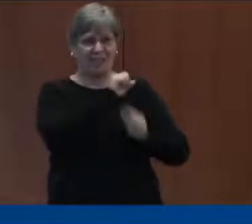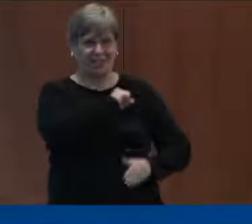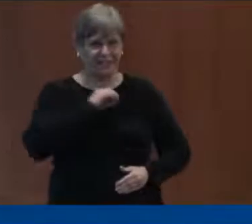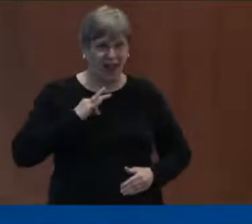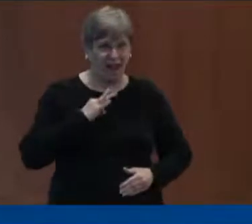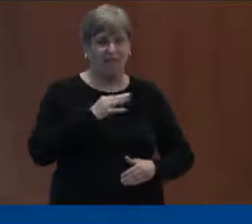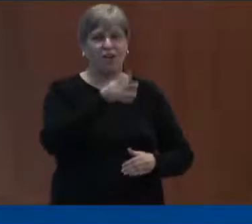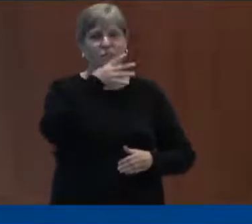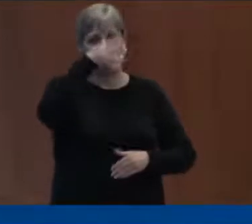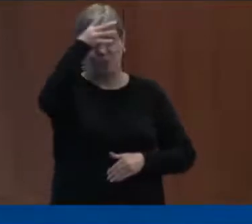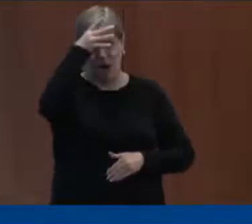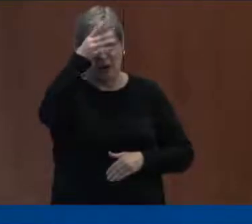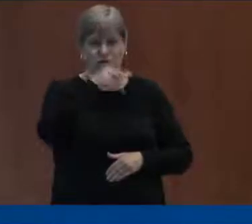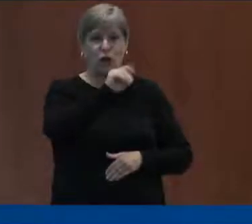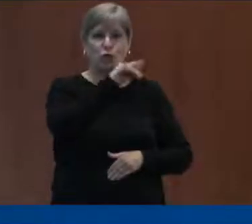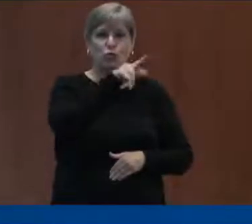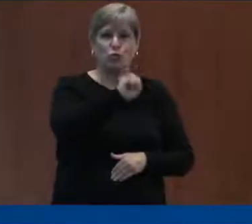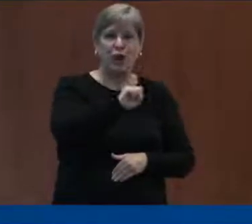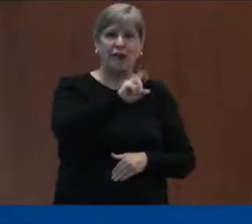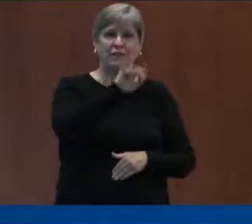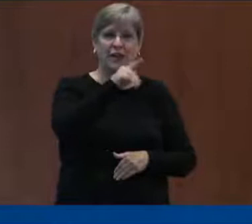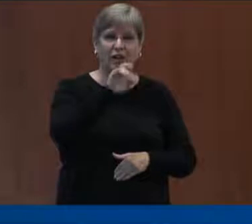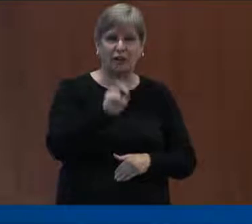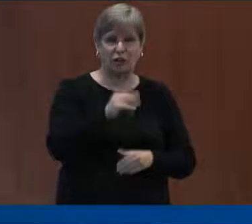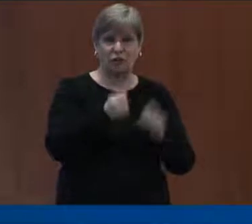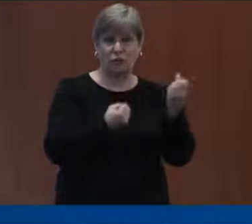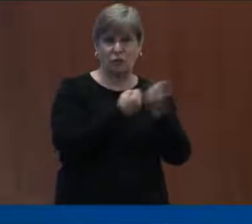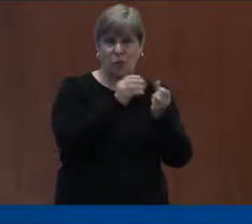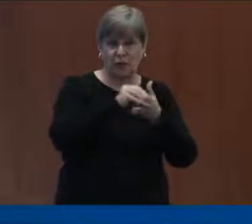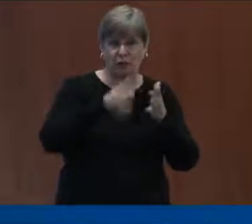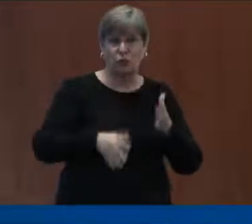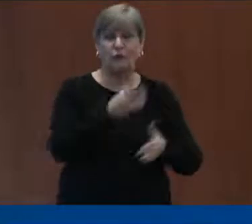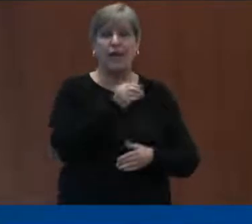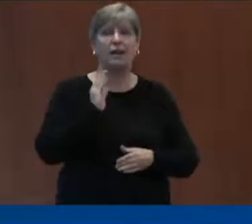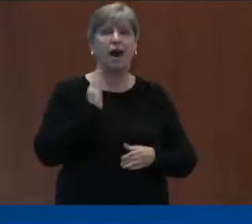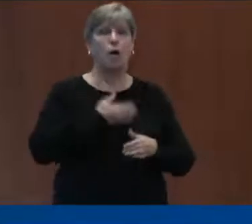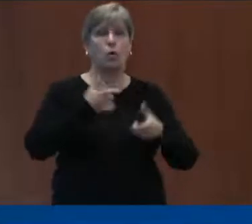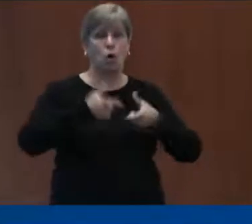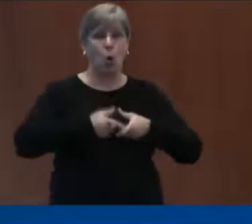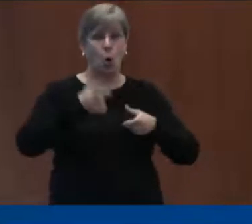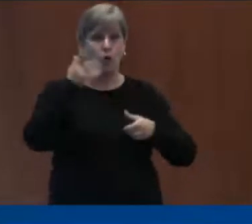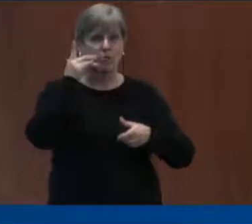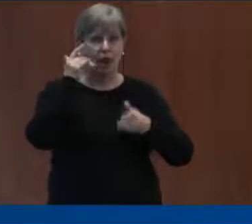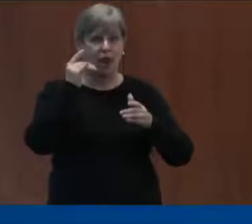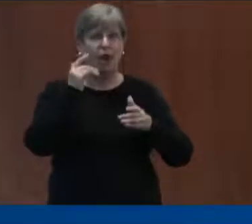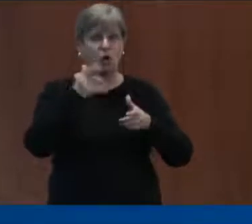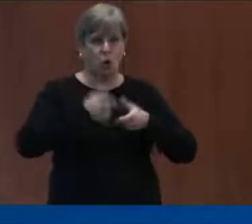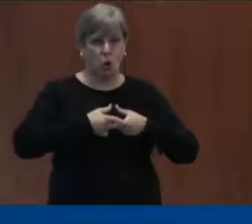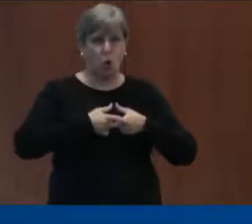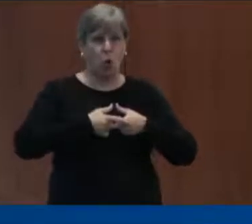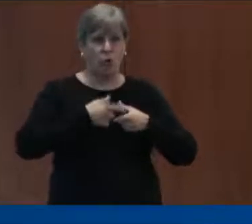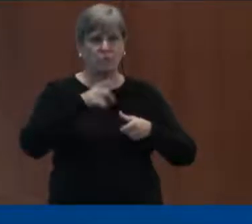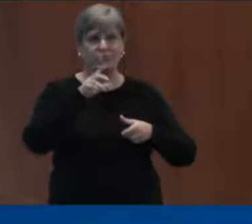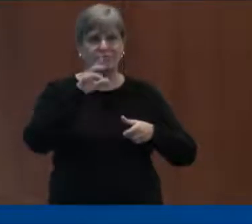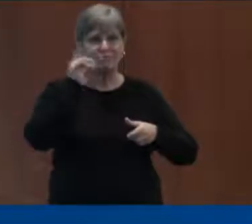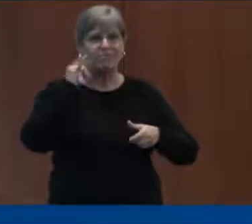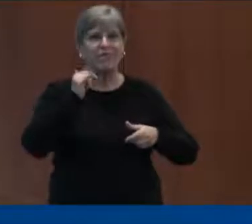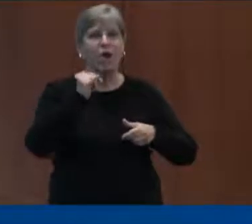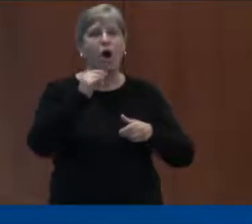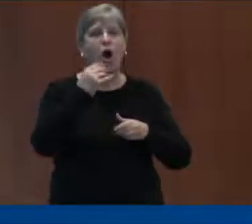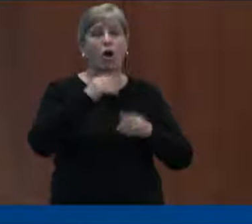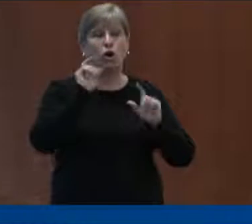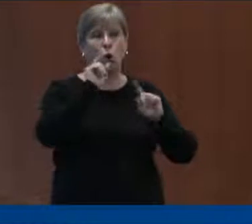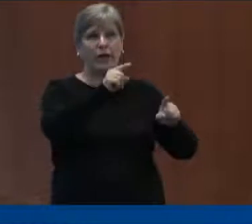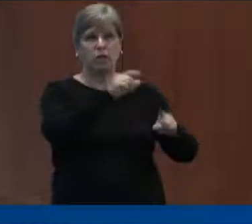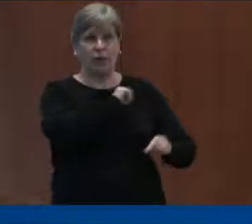parents, Trades Foundation for supporting our students. And our gold medalists are actually getting ready to head to